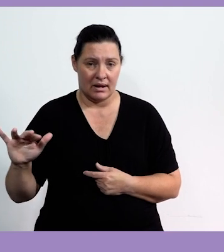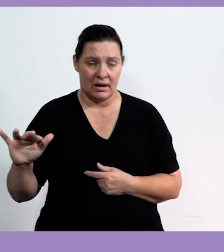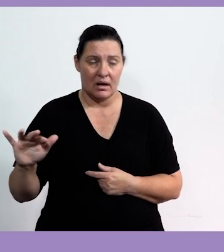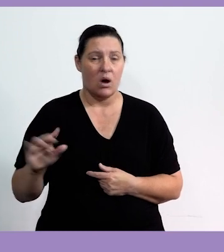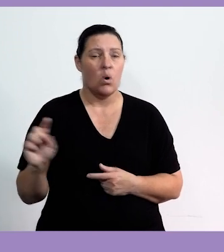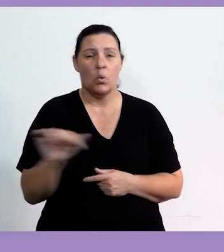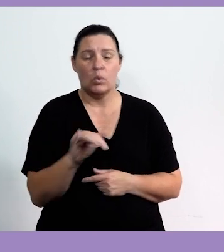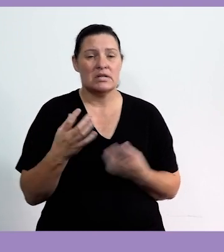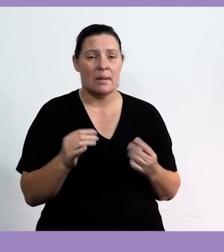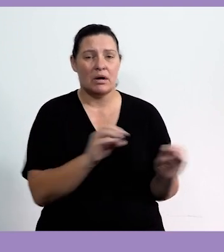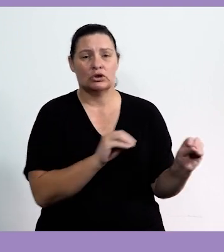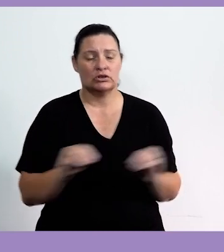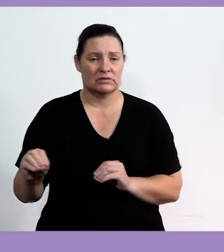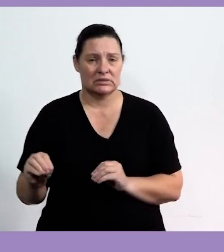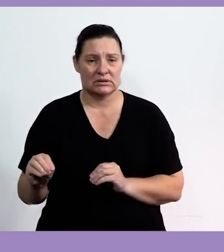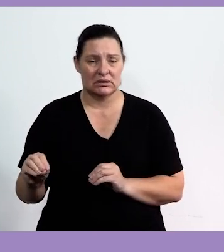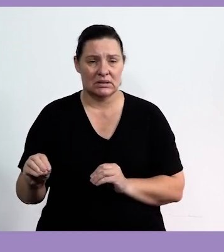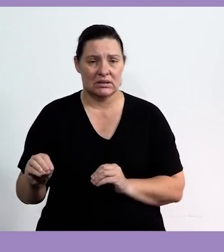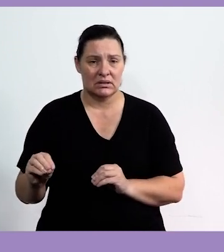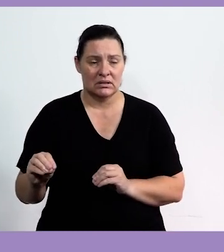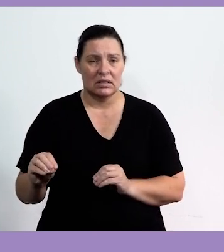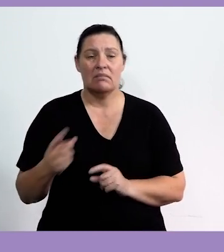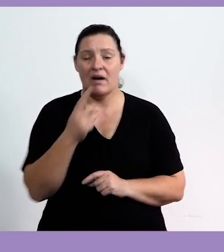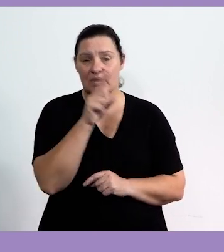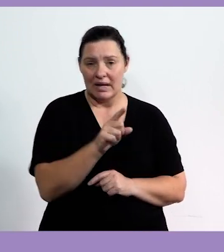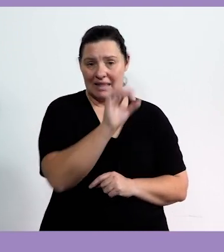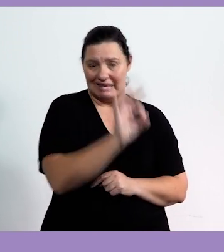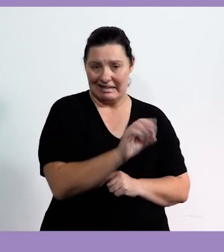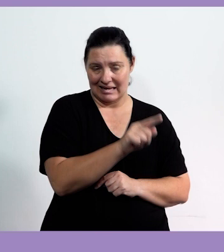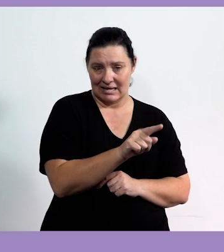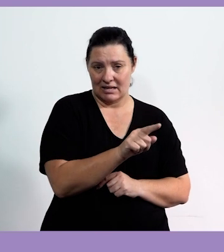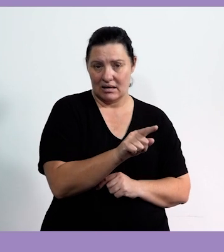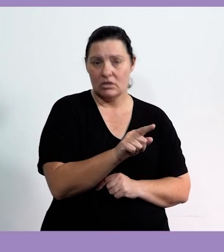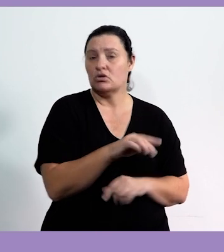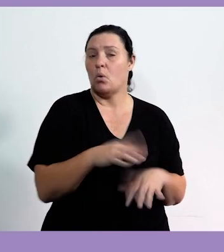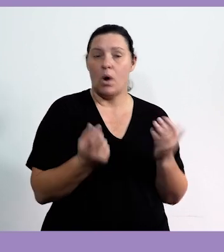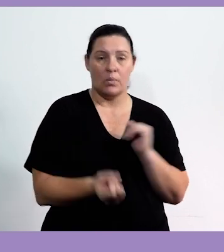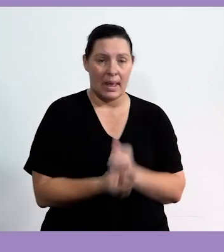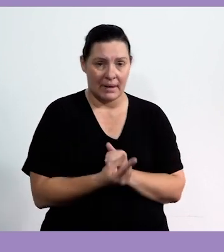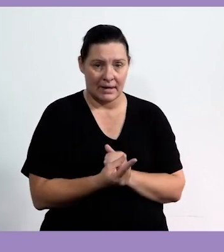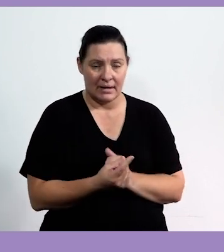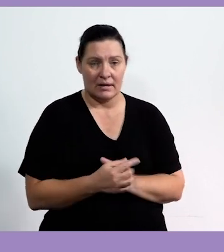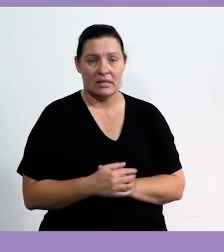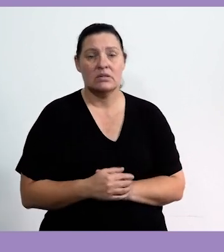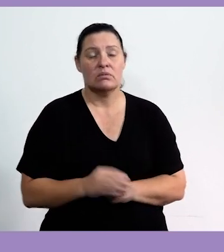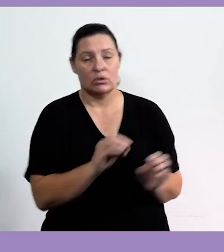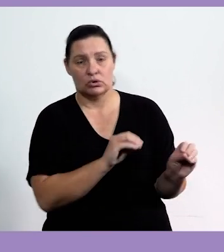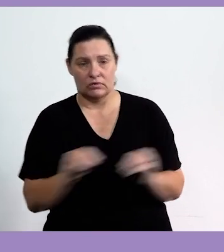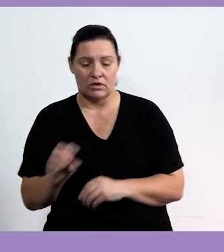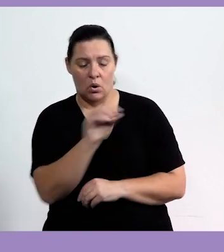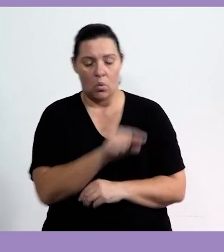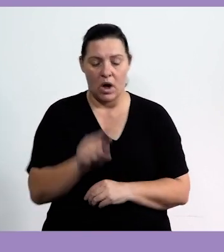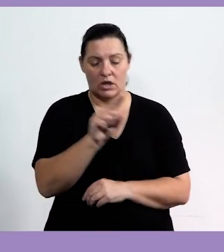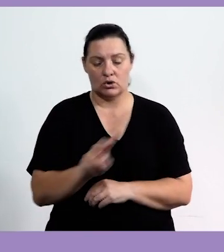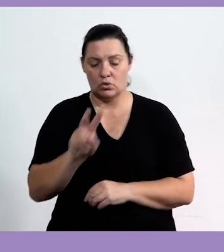million. Which number needs to shift to the ones position? It is the 3. So what is going to happen there? We are going